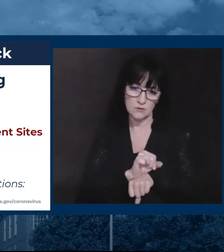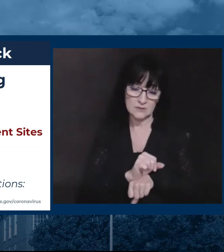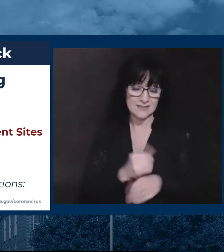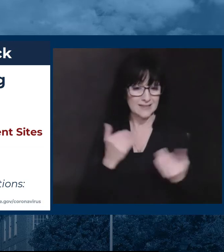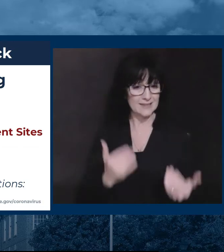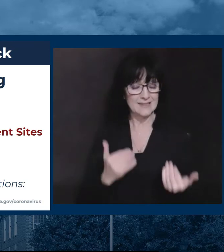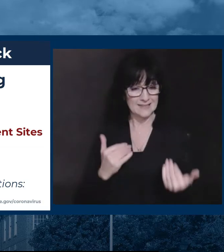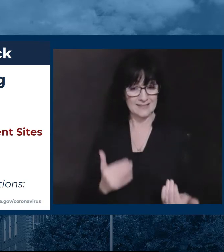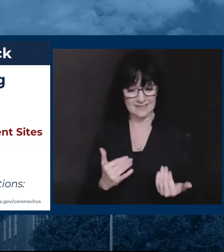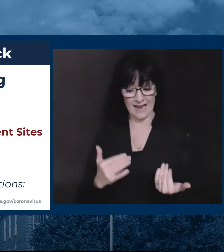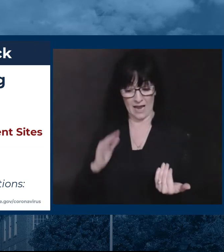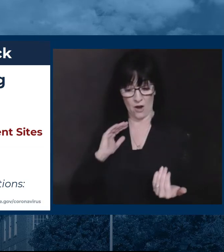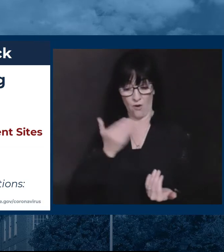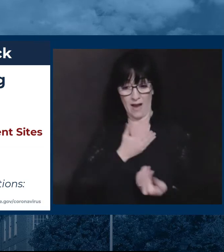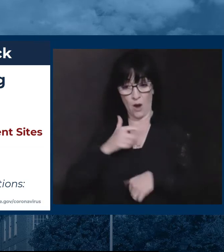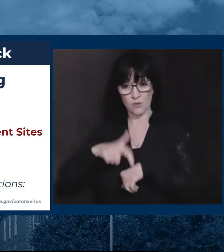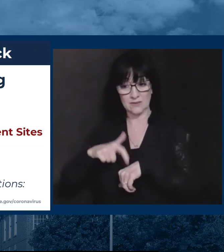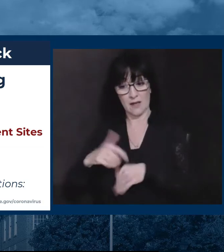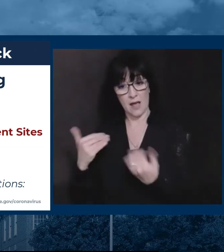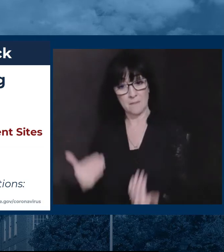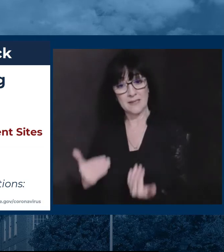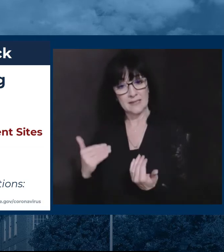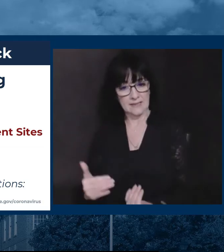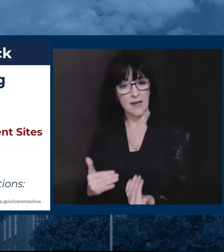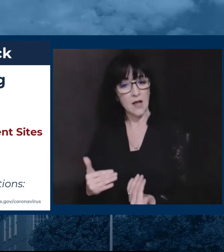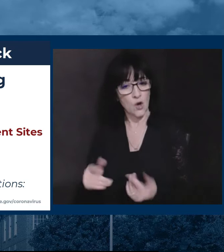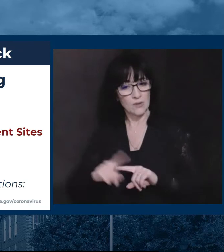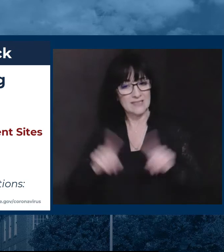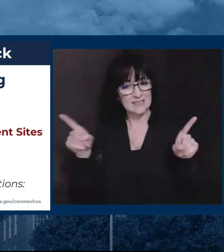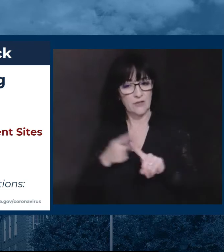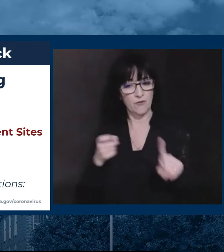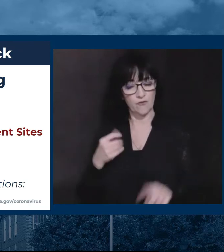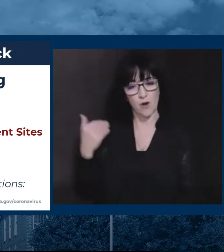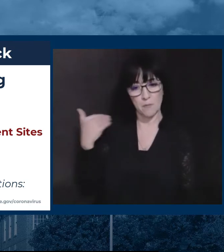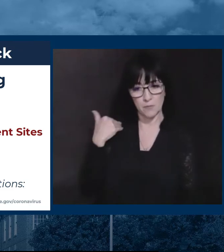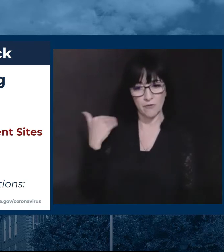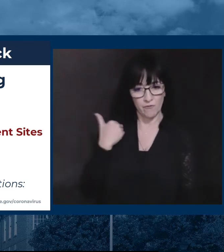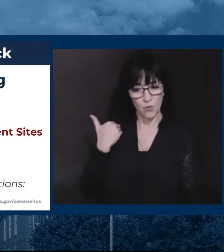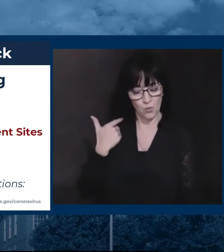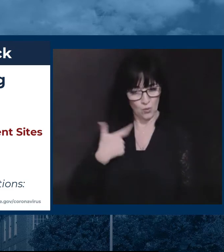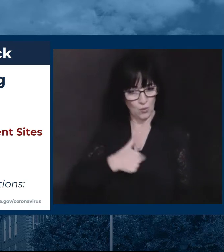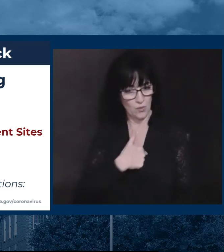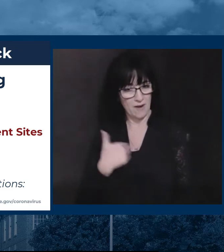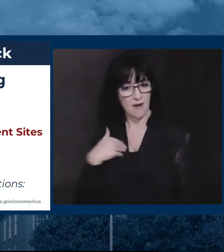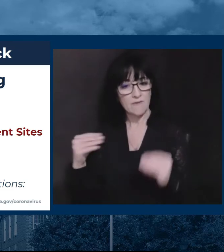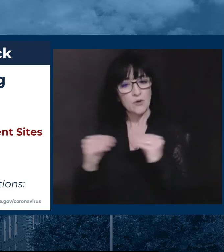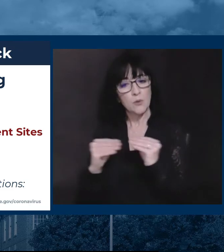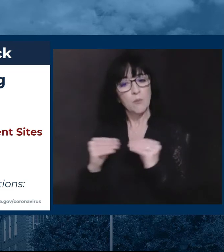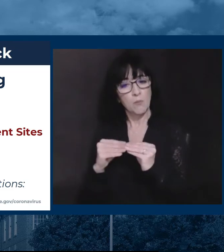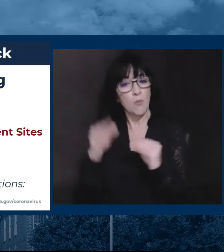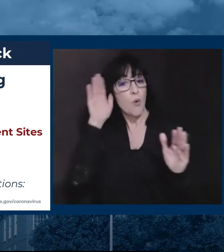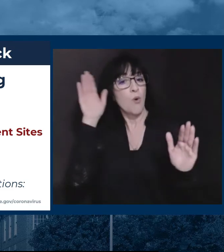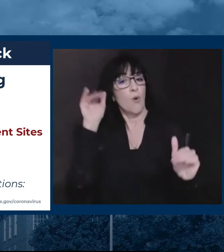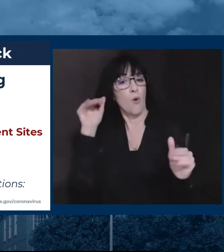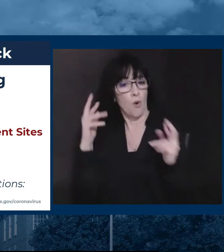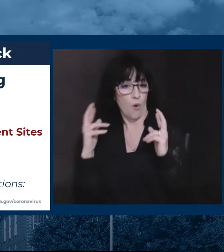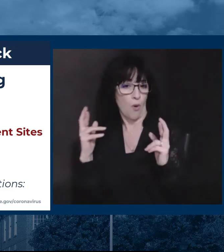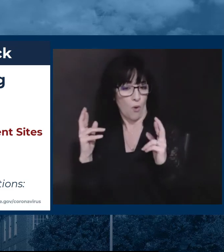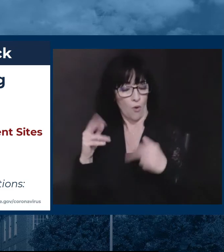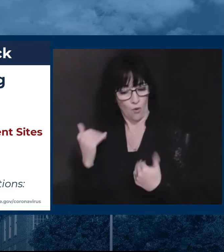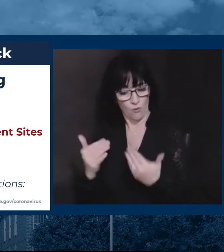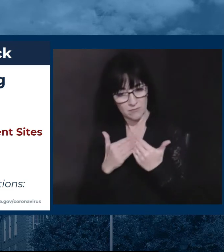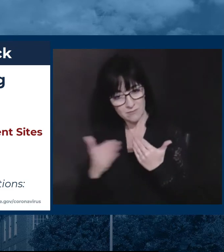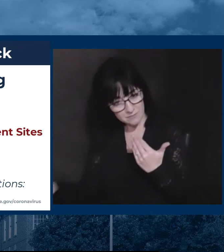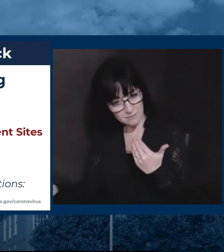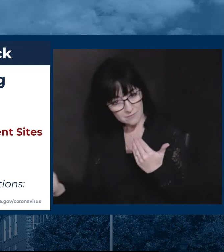by more specific data geographically to the school, knowing that the school